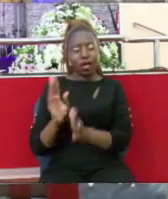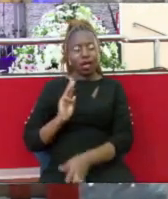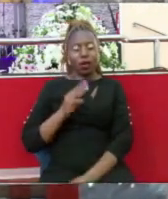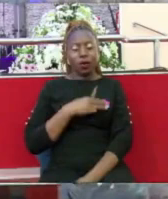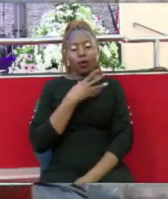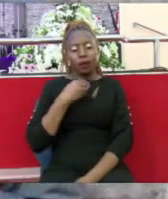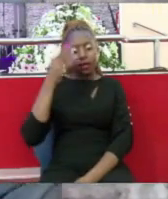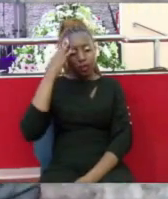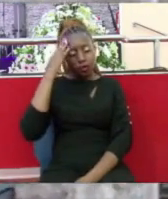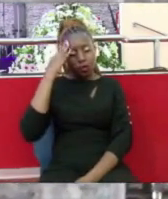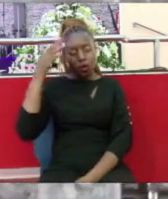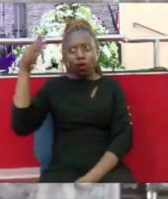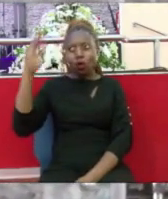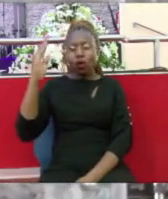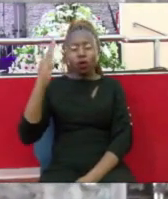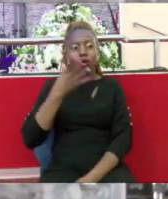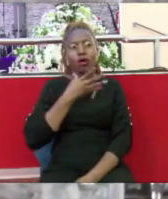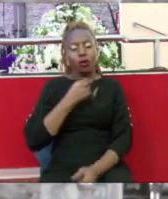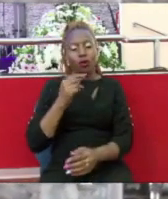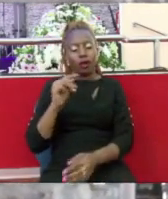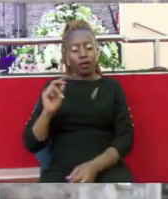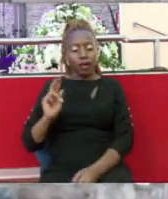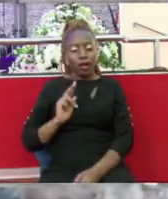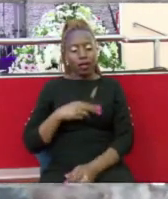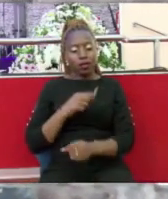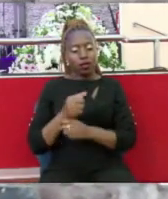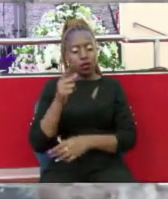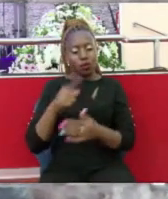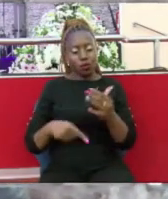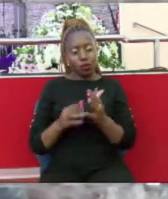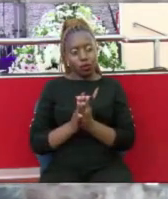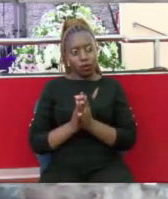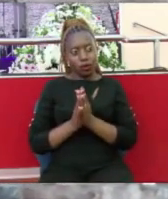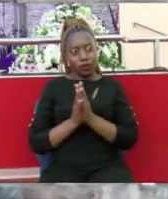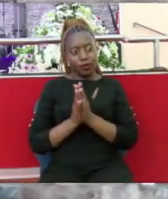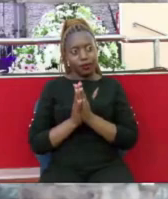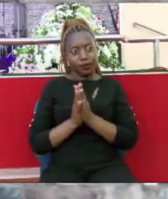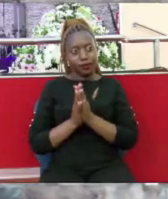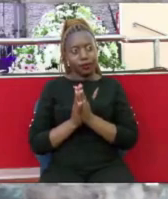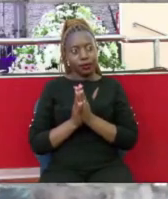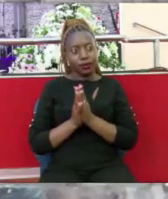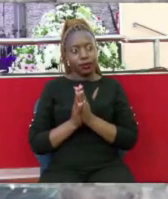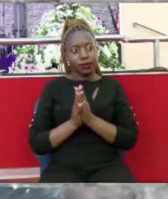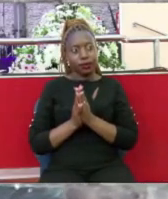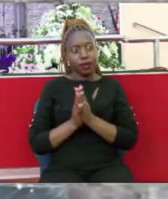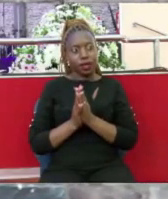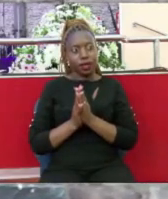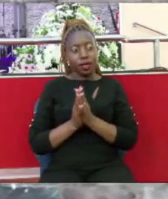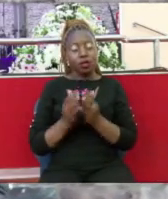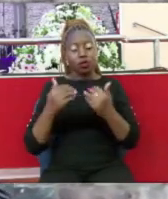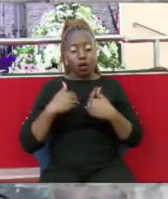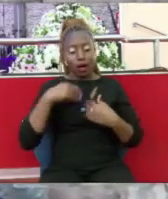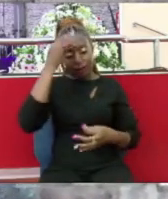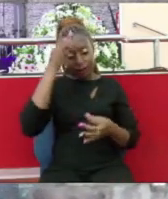Mungu anatutarajia nini katika ile kanuni ya ujumulishaji? In other words, having faith in a God who multiplies. Kwa maneno